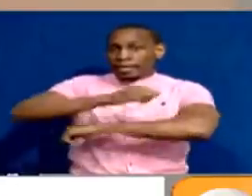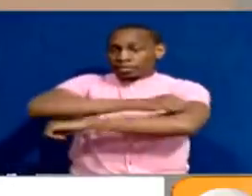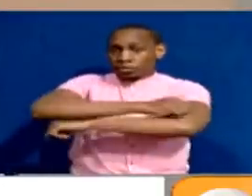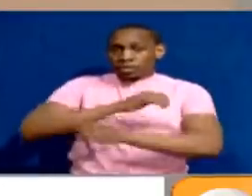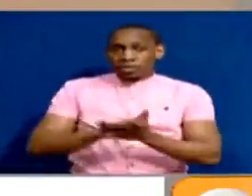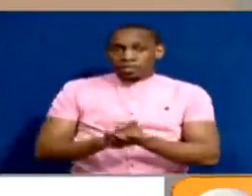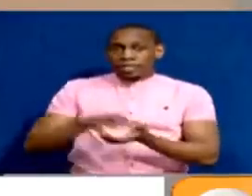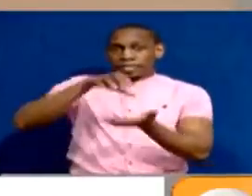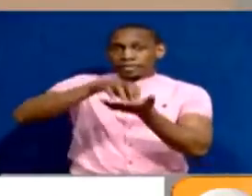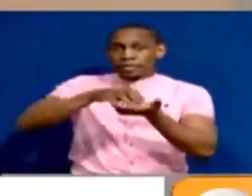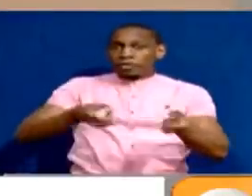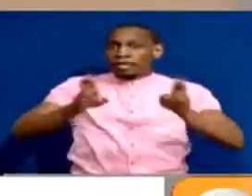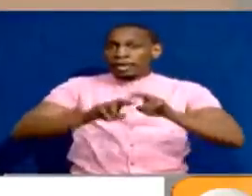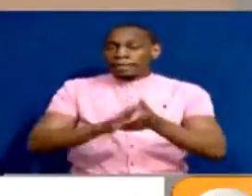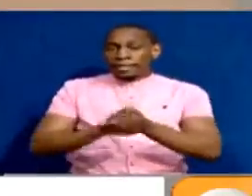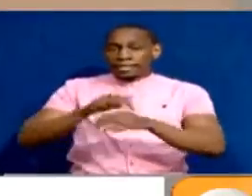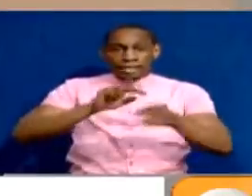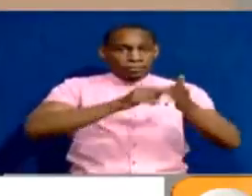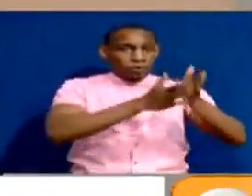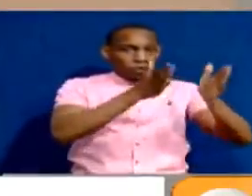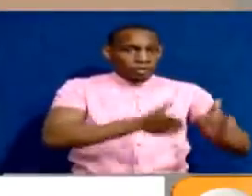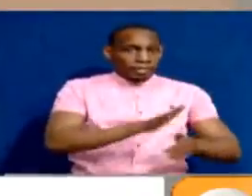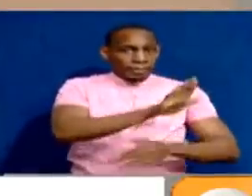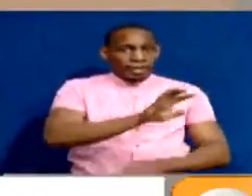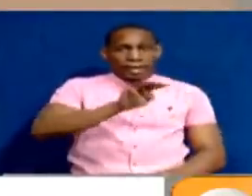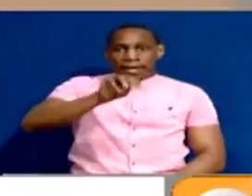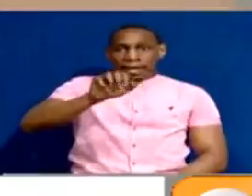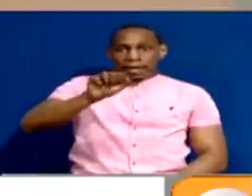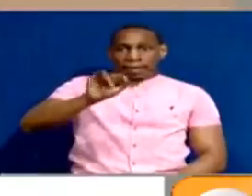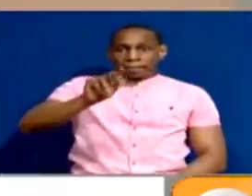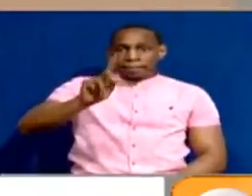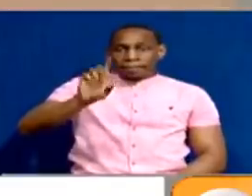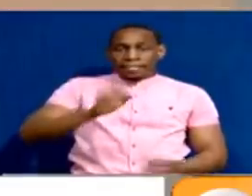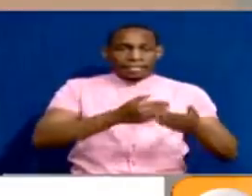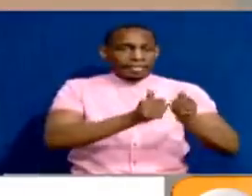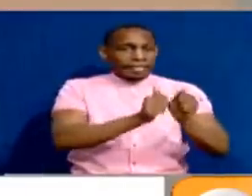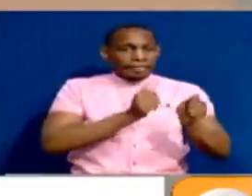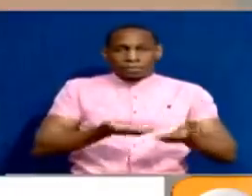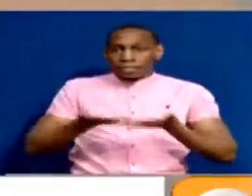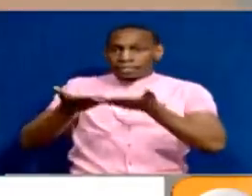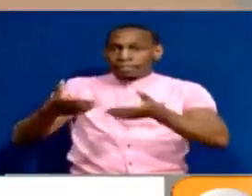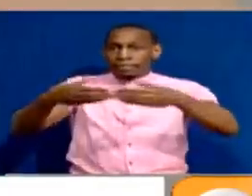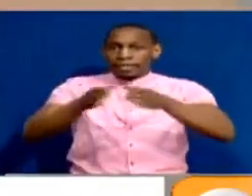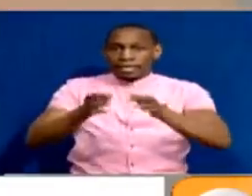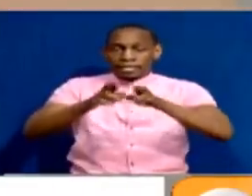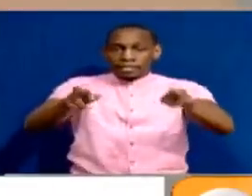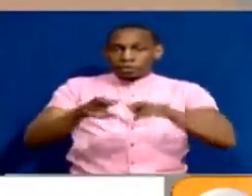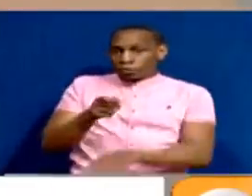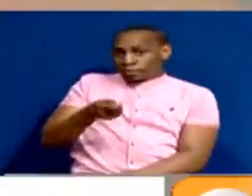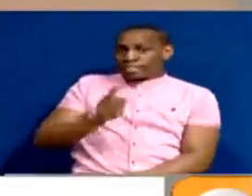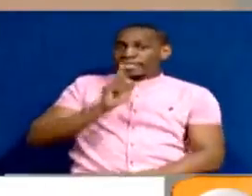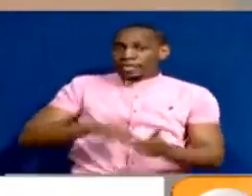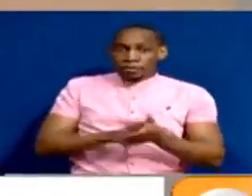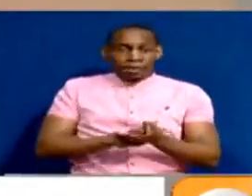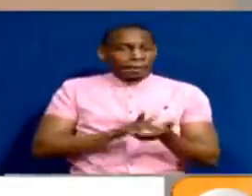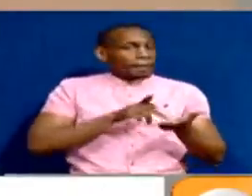School. The incident happened after the contractor, Stephen Masinde, declined to hand over the classroom keys, claiming